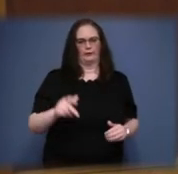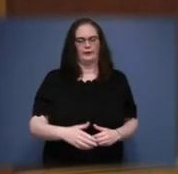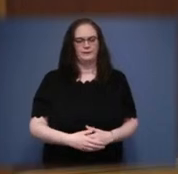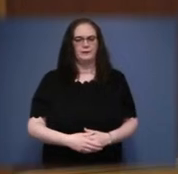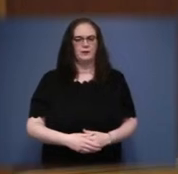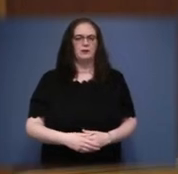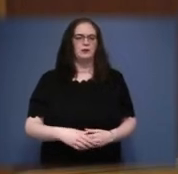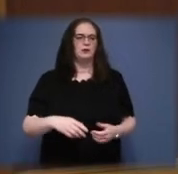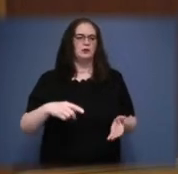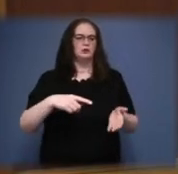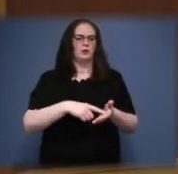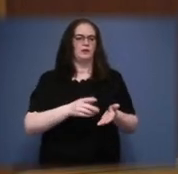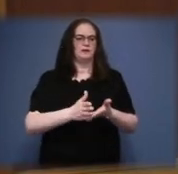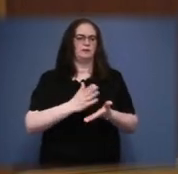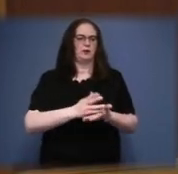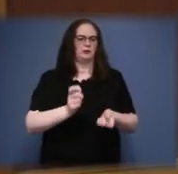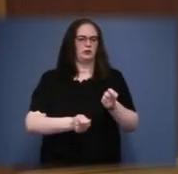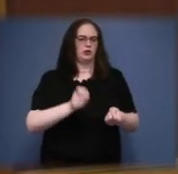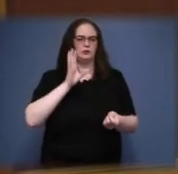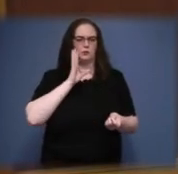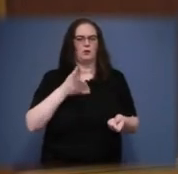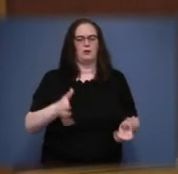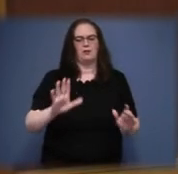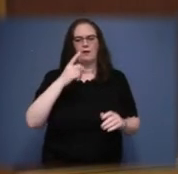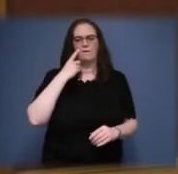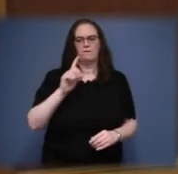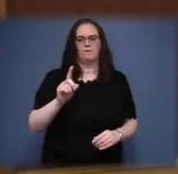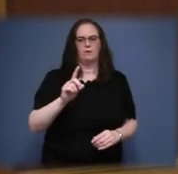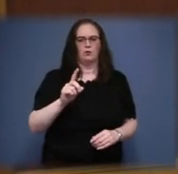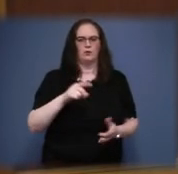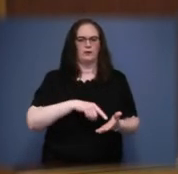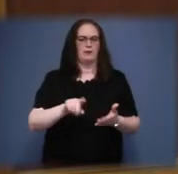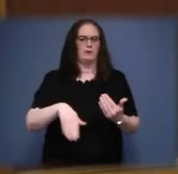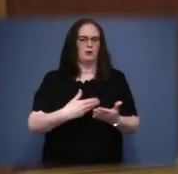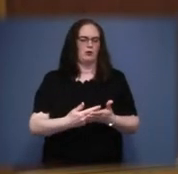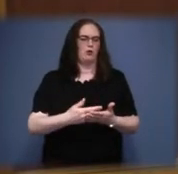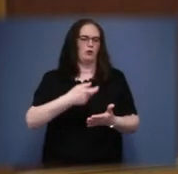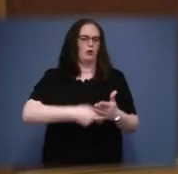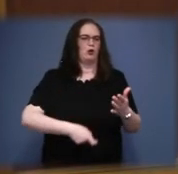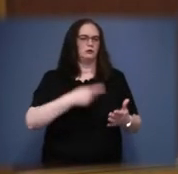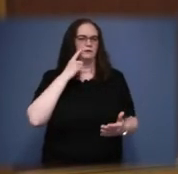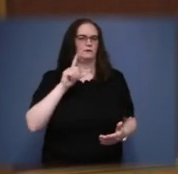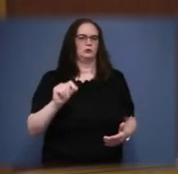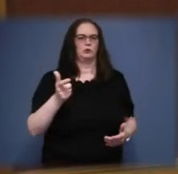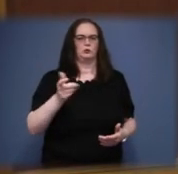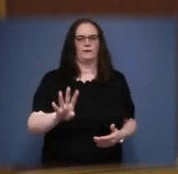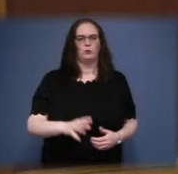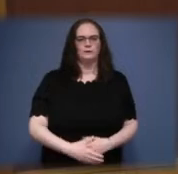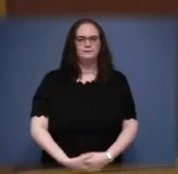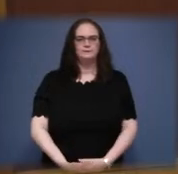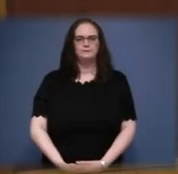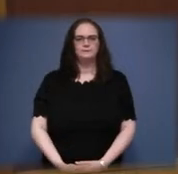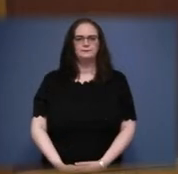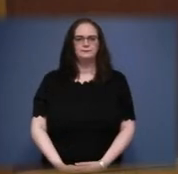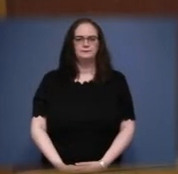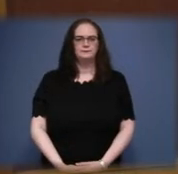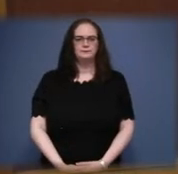2023. So this budget adjustment will allow for the payment of all of the premiums for 2024. Thank